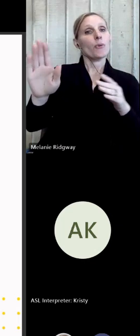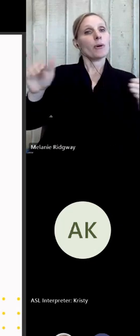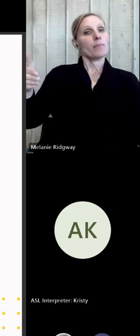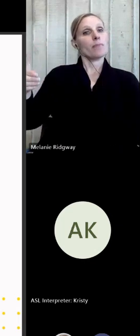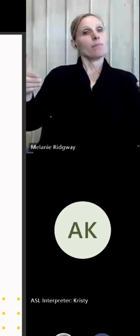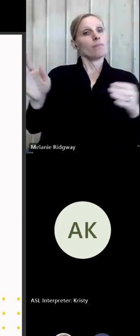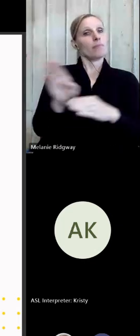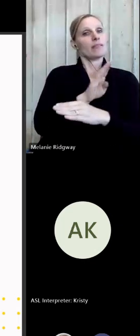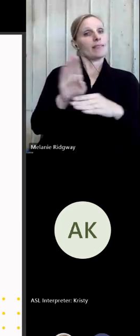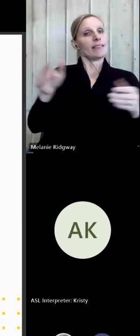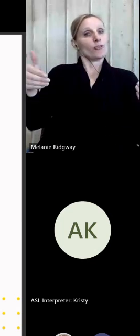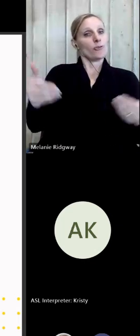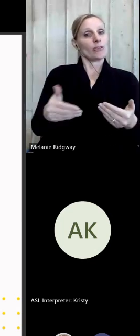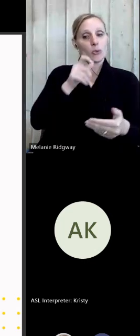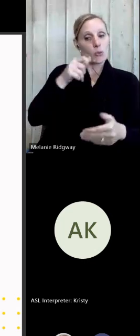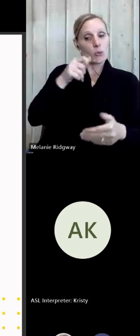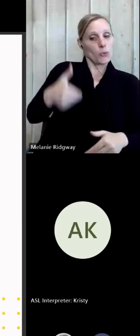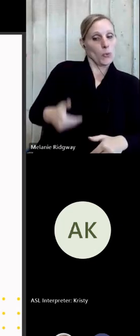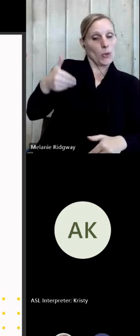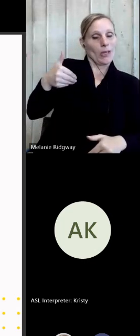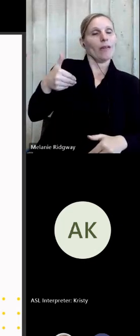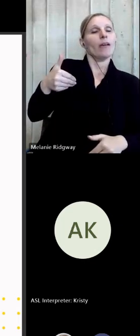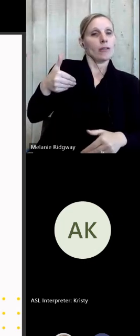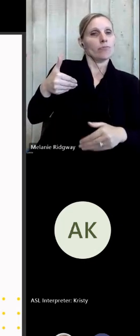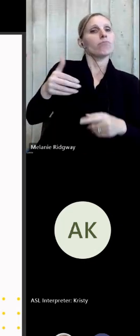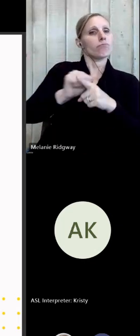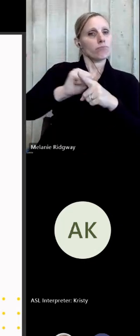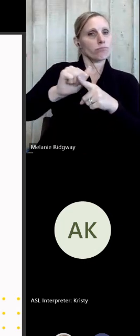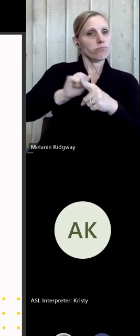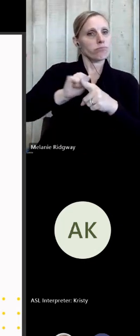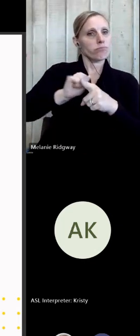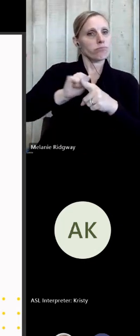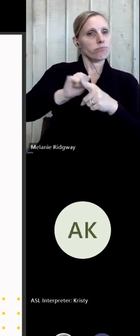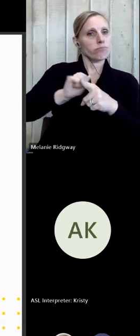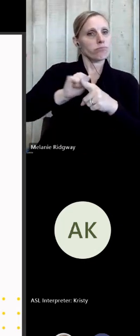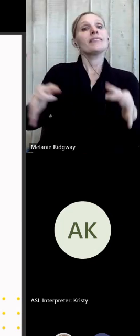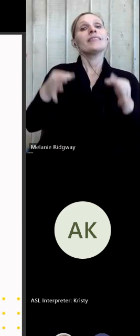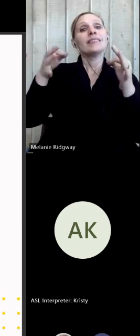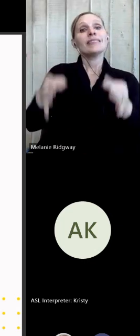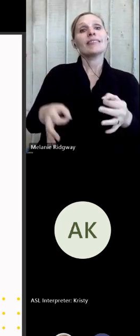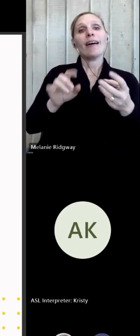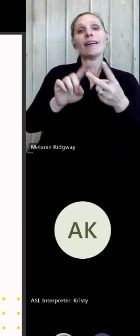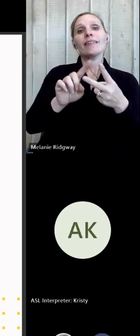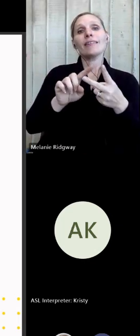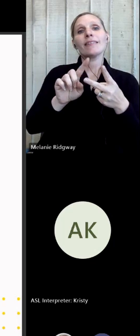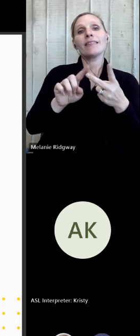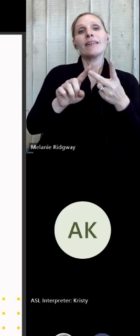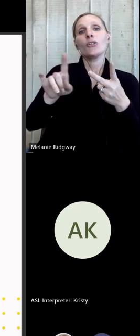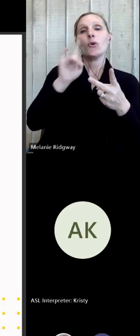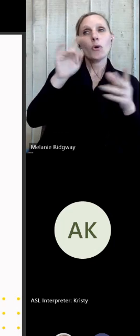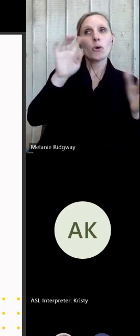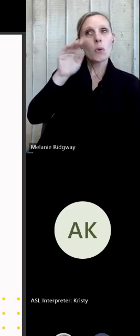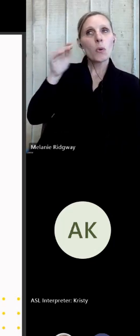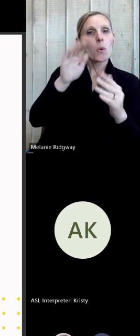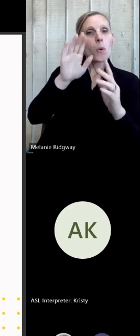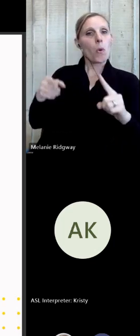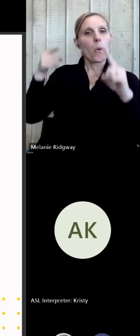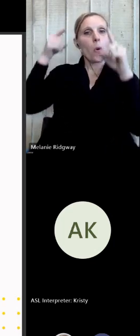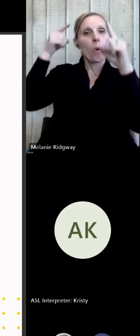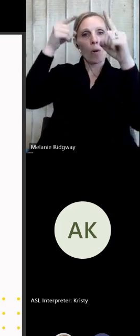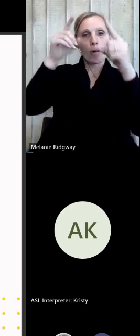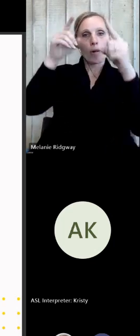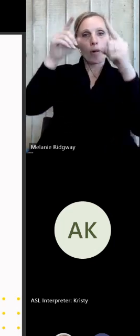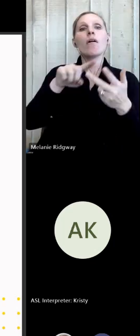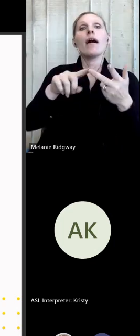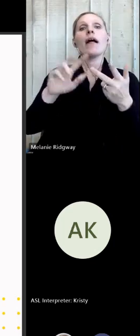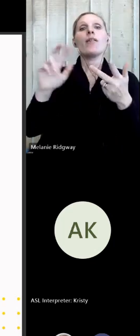intro. Determine your focus and select the questions by categories